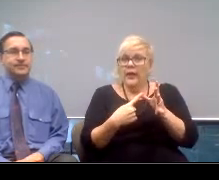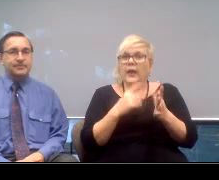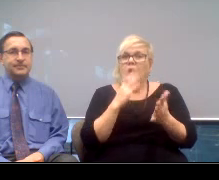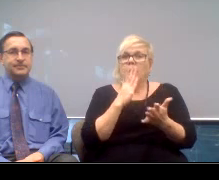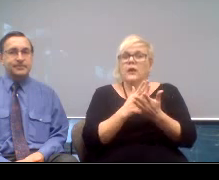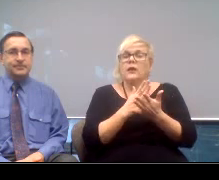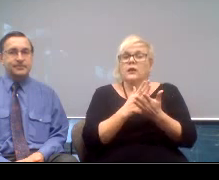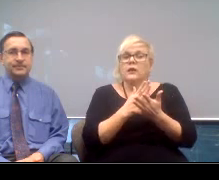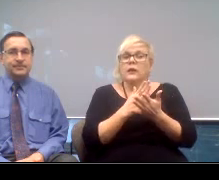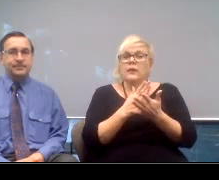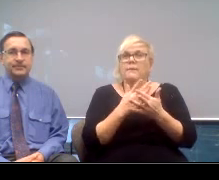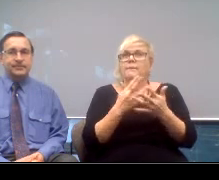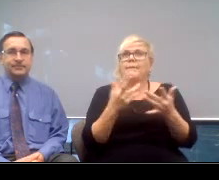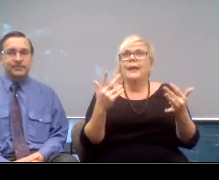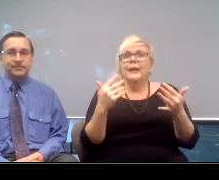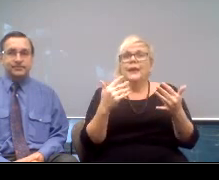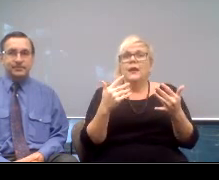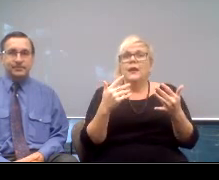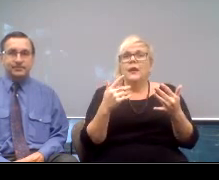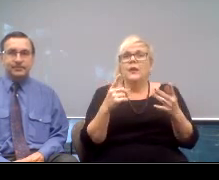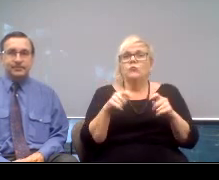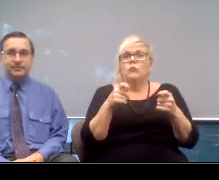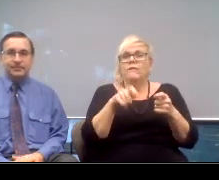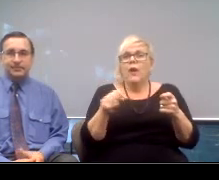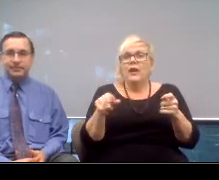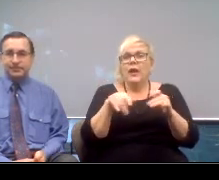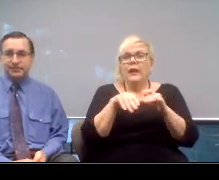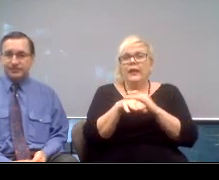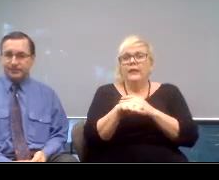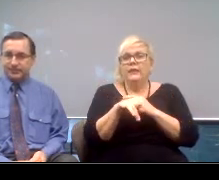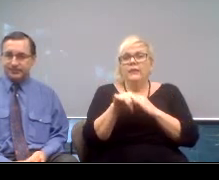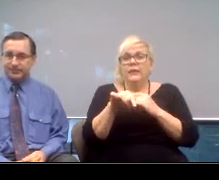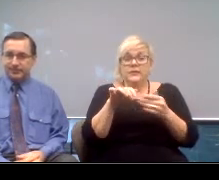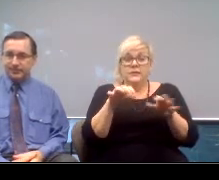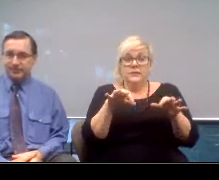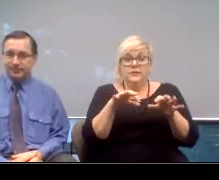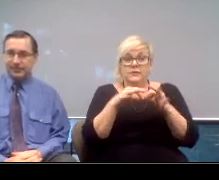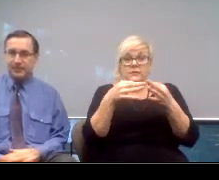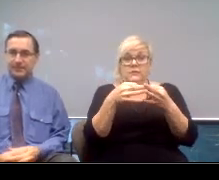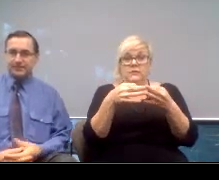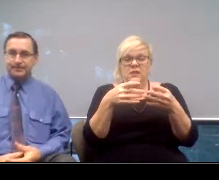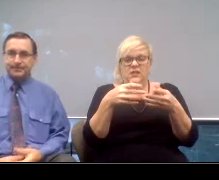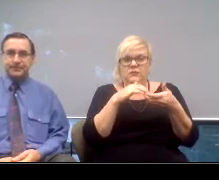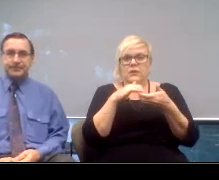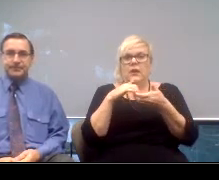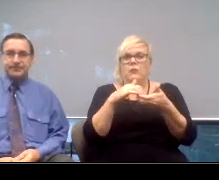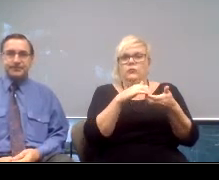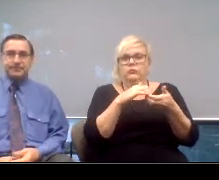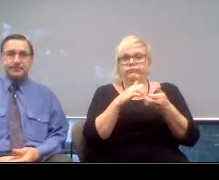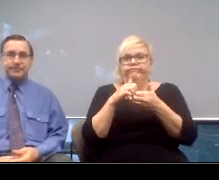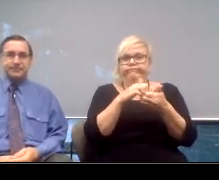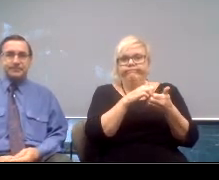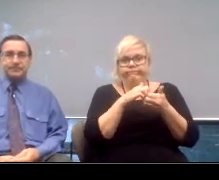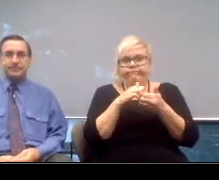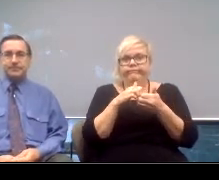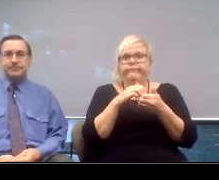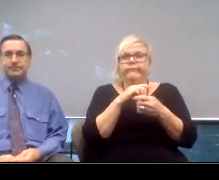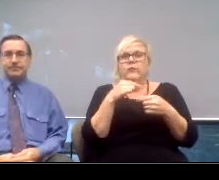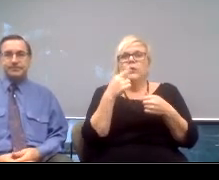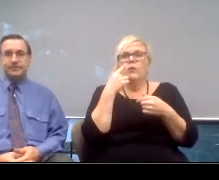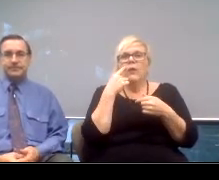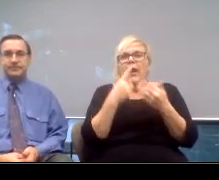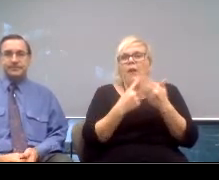at the forefront of many providers in the collaborative. And we're concentrating a lot of work on outcomes and